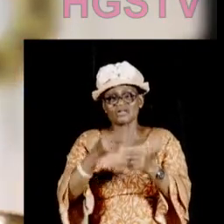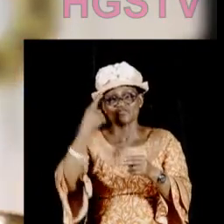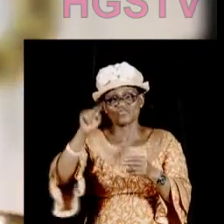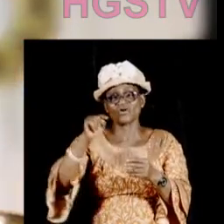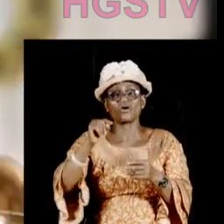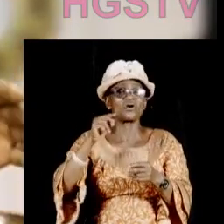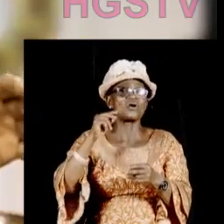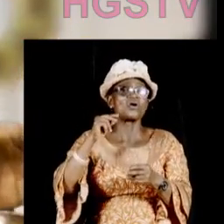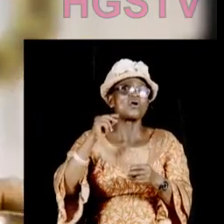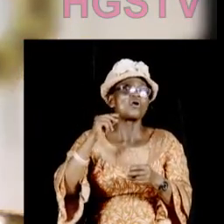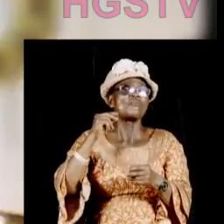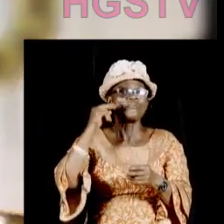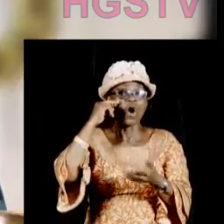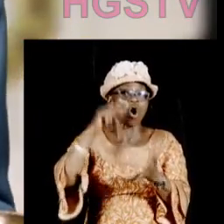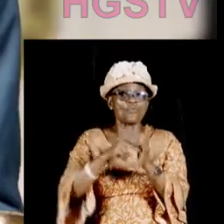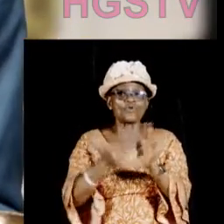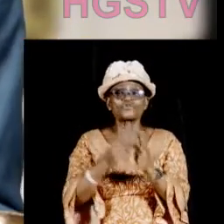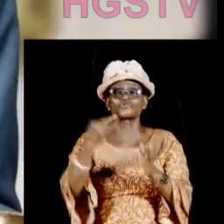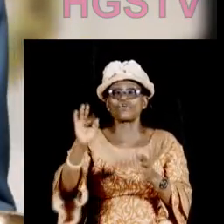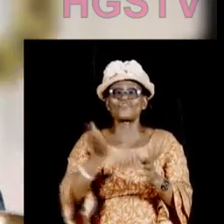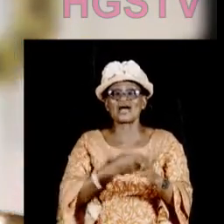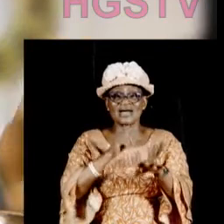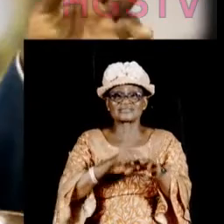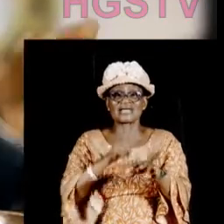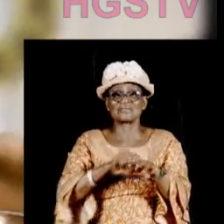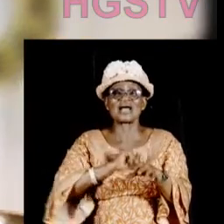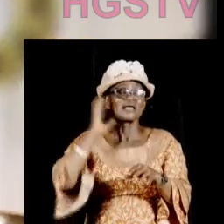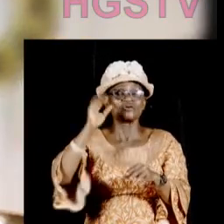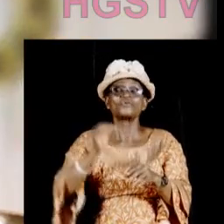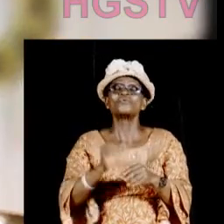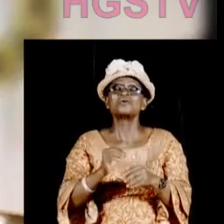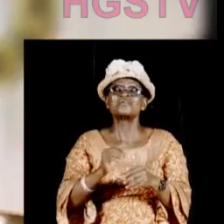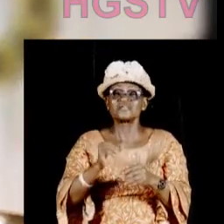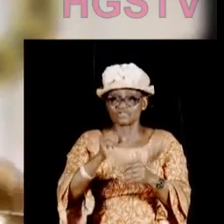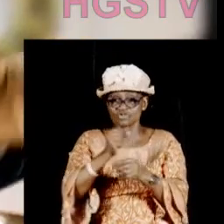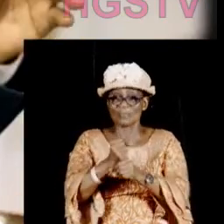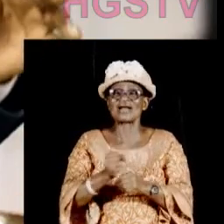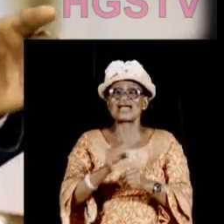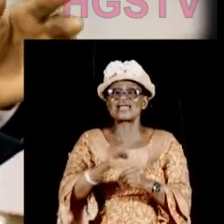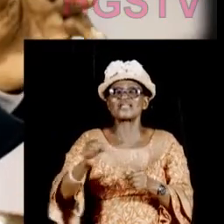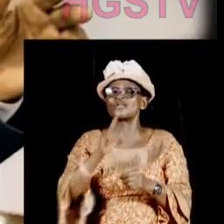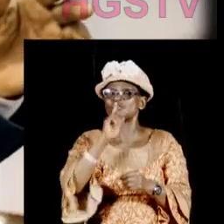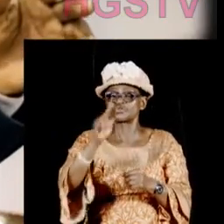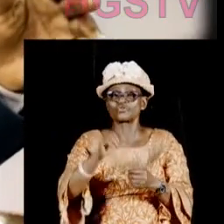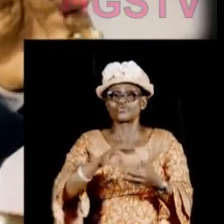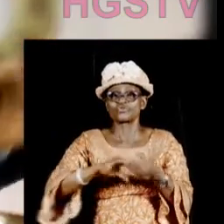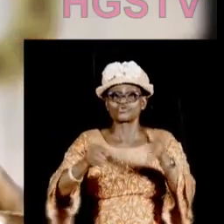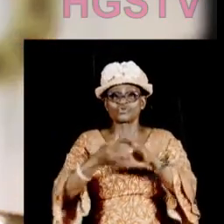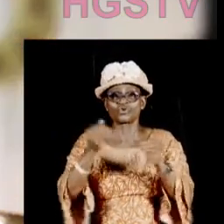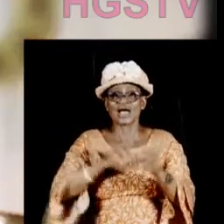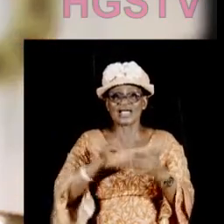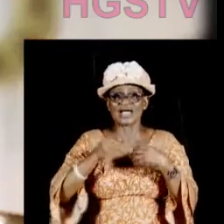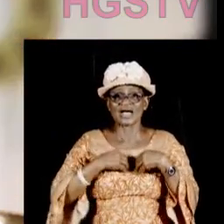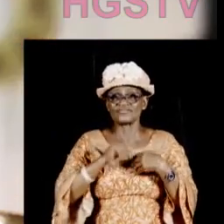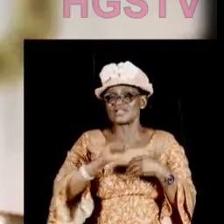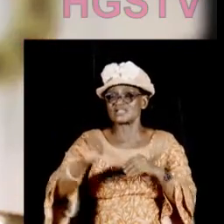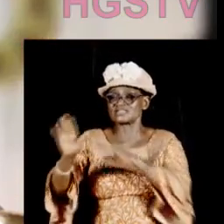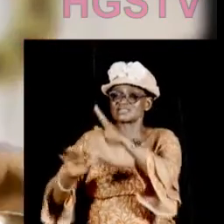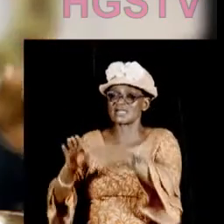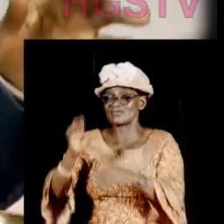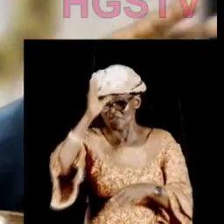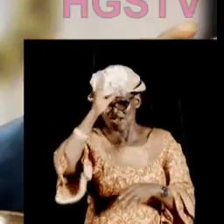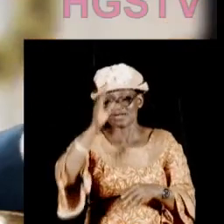time, I will just summarize one story, a true story. I have a stepfather.